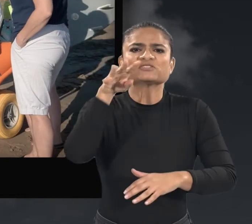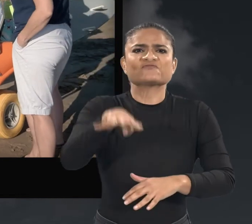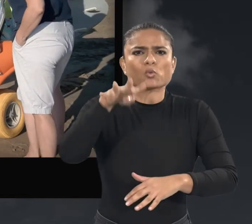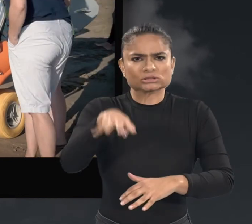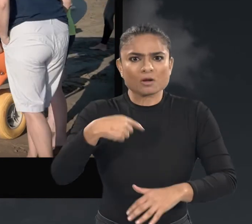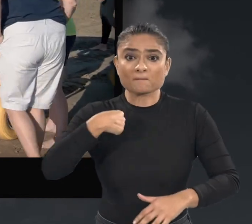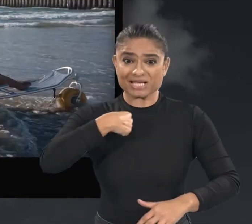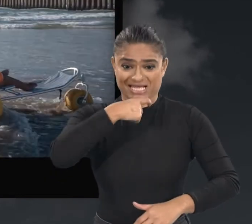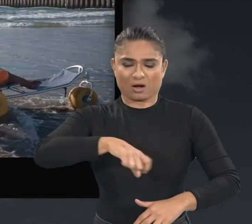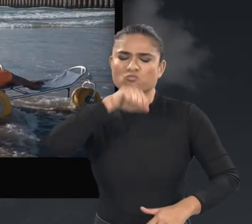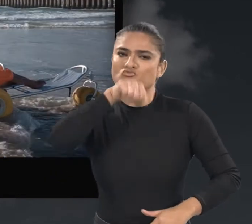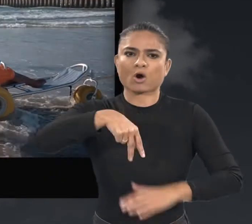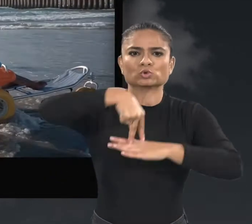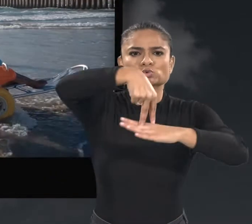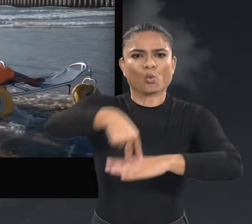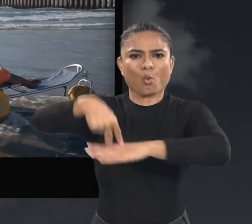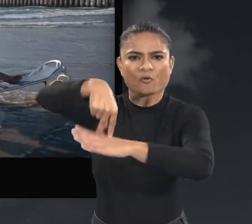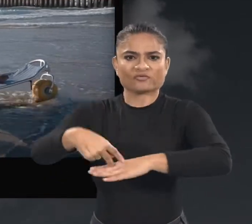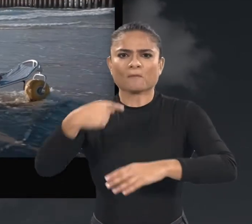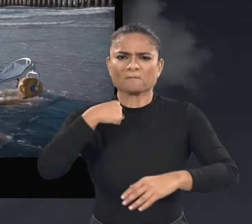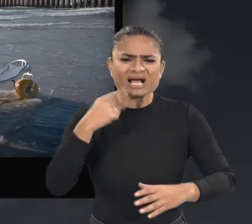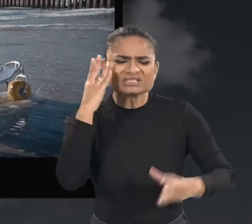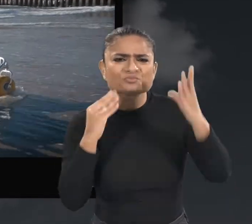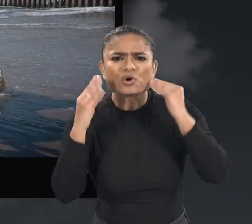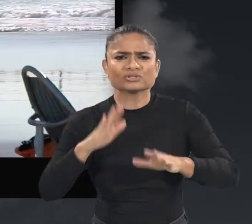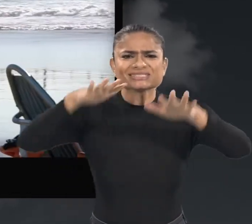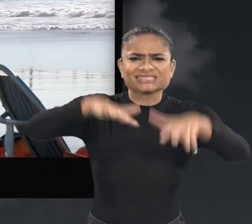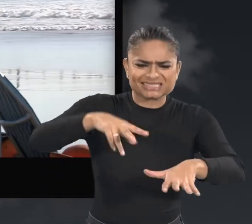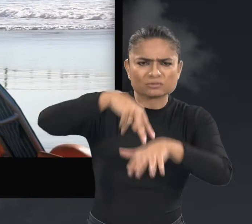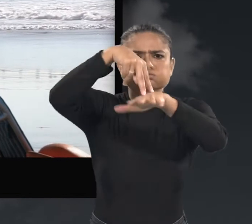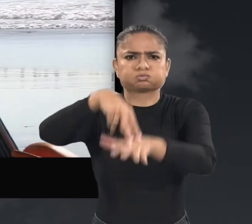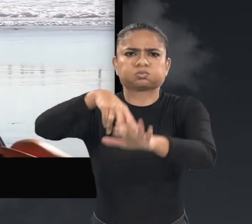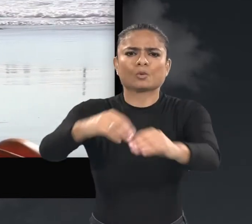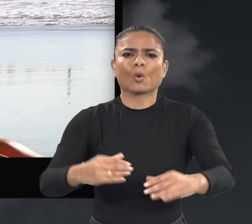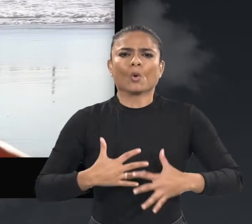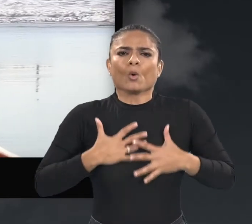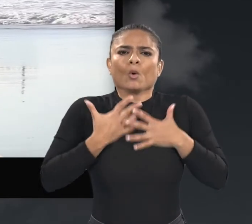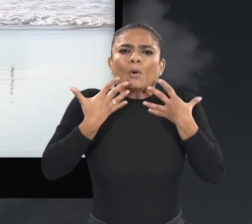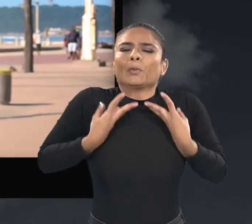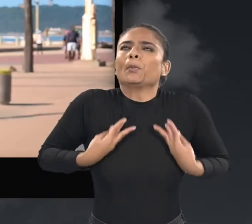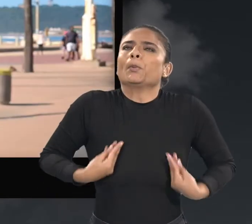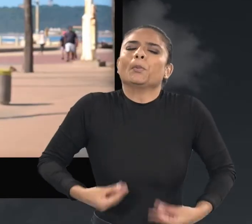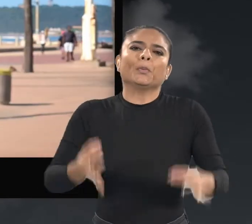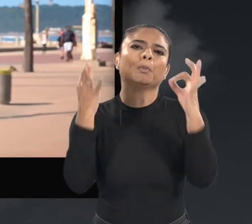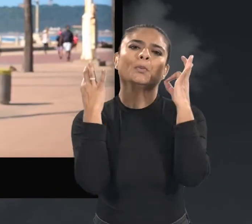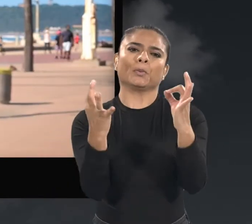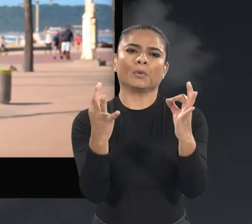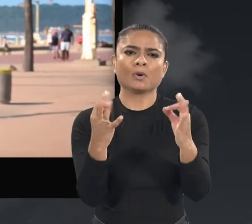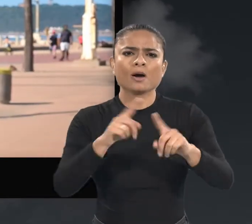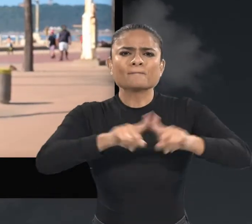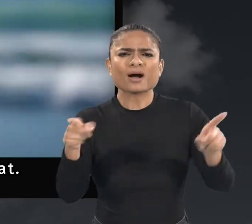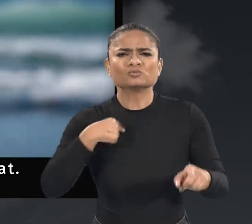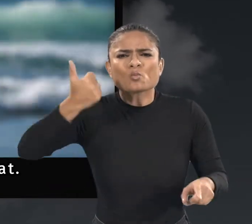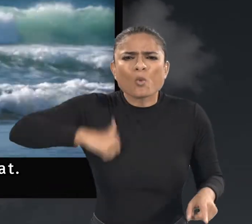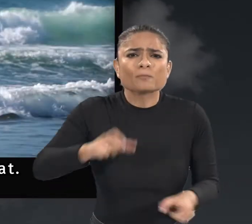in 2014. I'm a surfer myself, so just experiencing the ocean and the therapy of the ocean and what it can do for